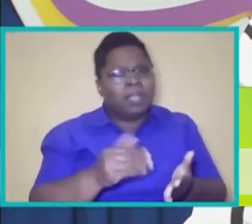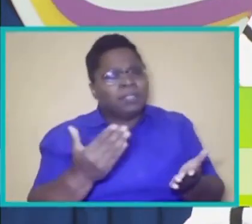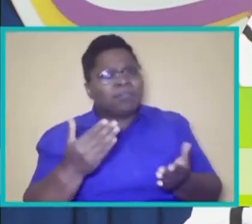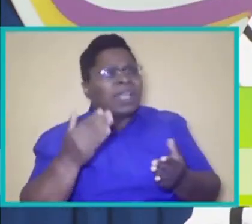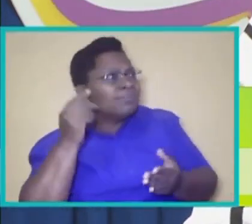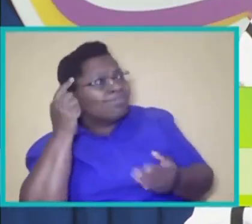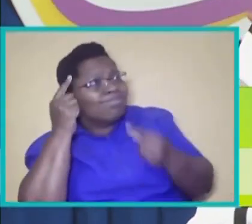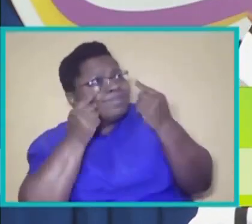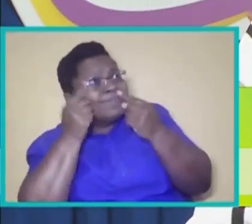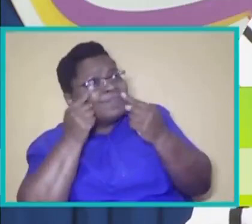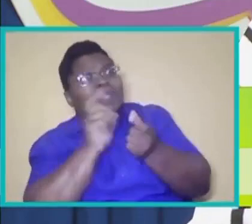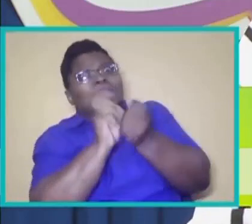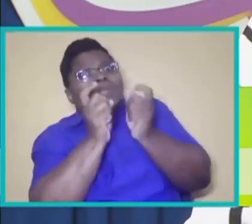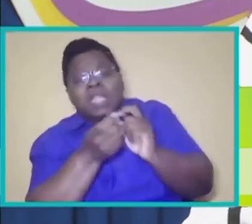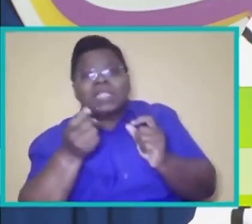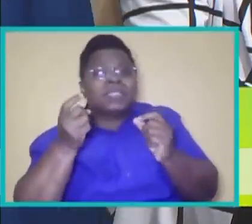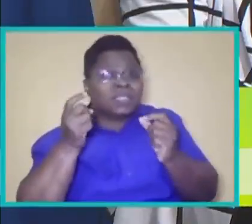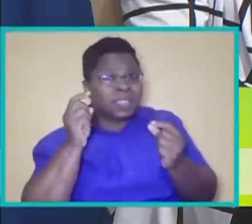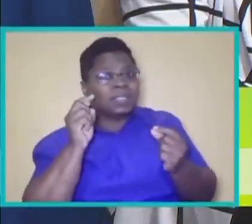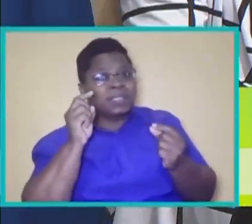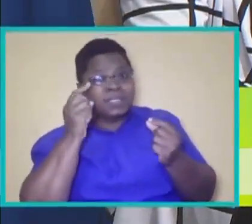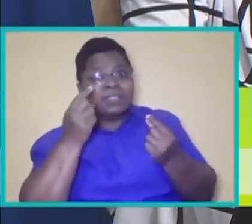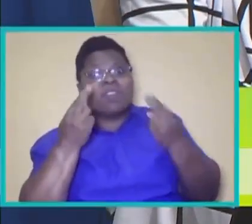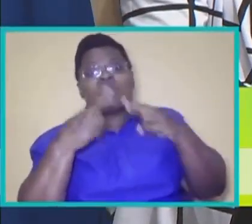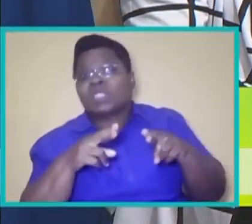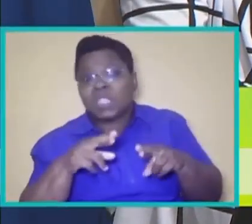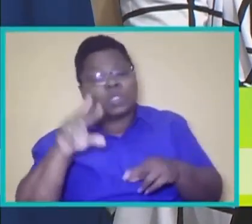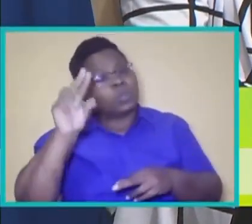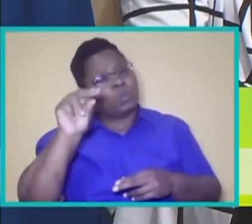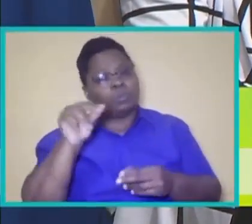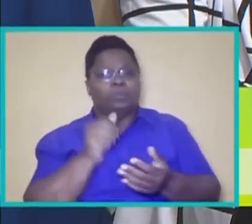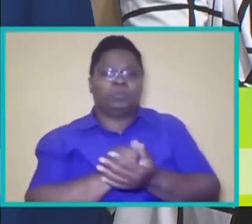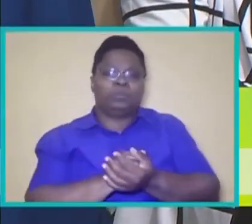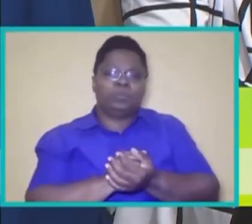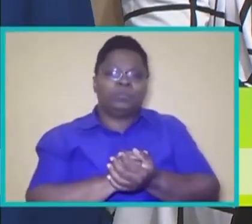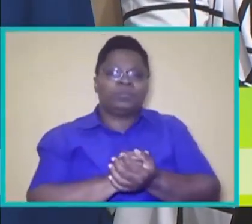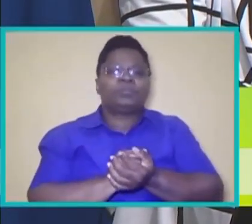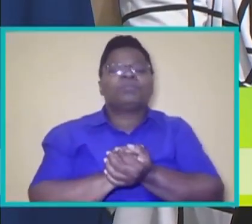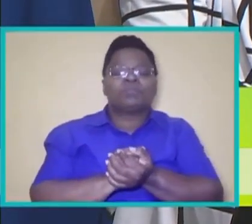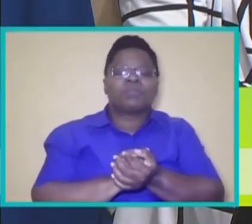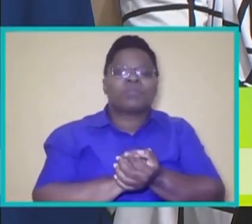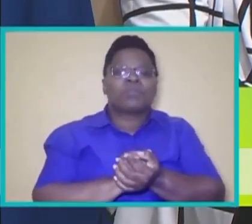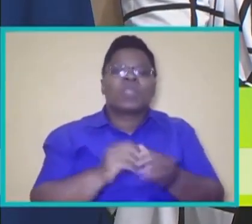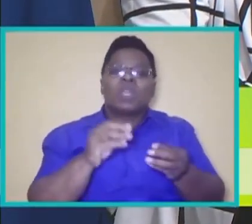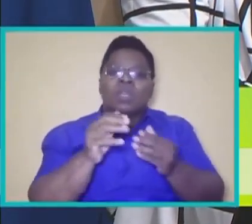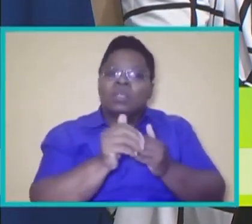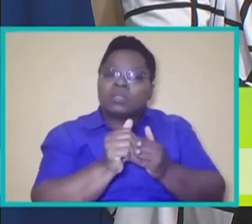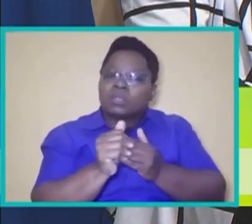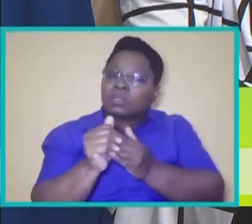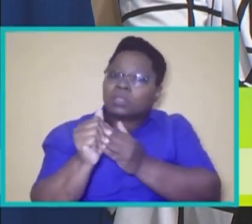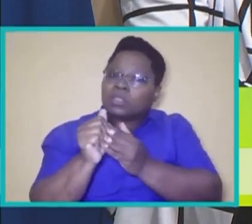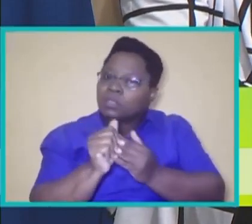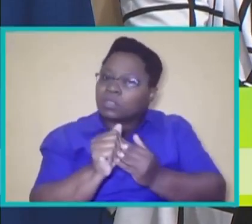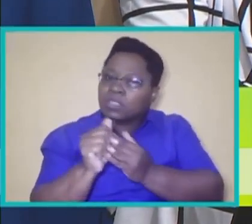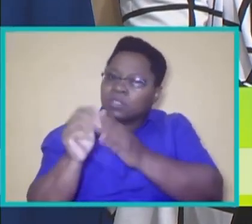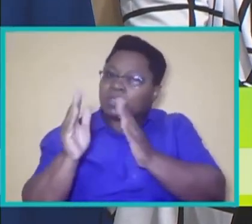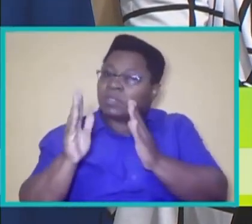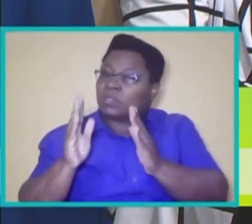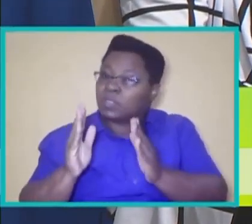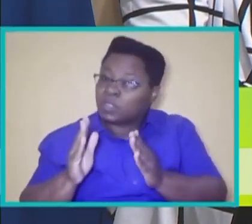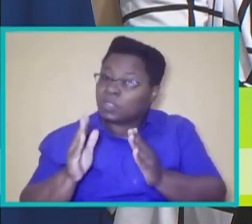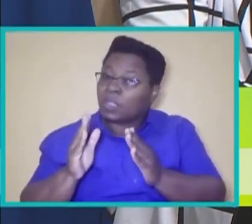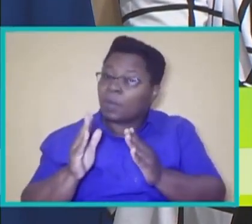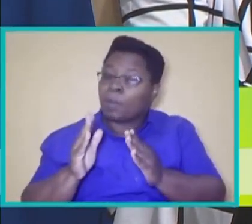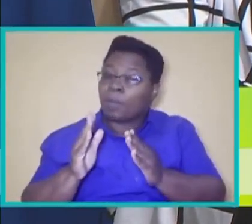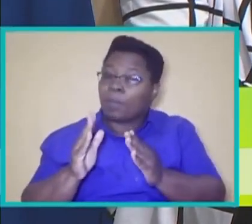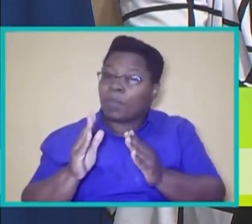not a sort of prescriptive leadership that says, this is the turnkey solution, this is the correct way it has to be done, and I'm monitoring